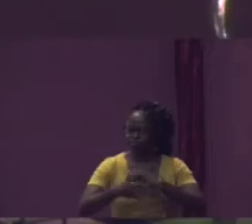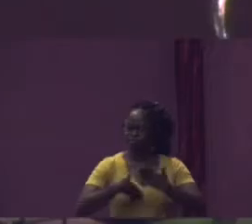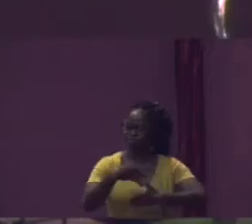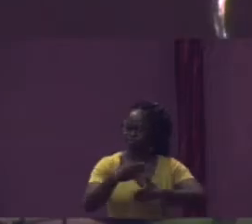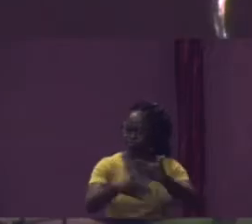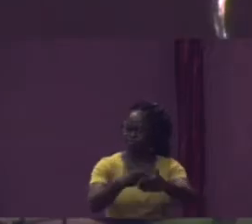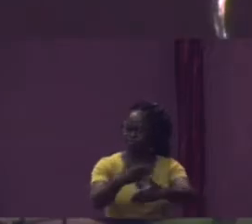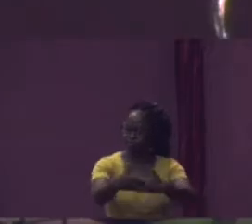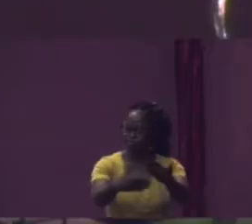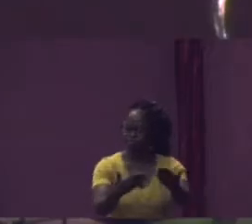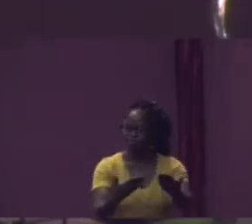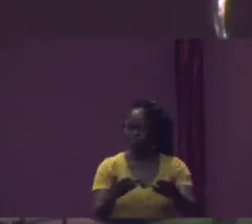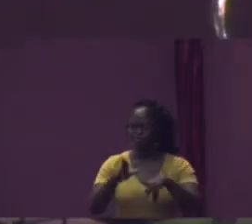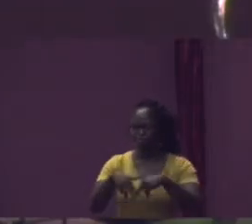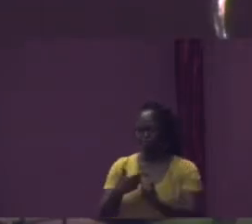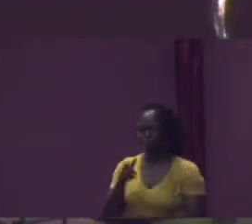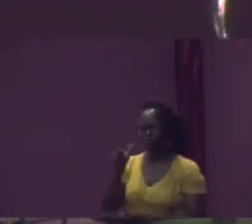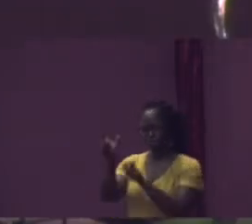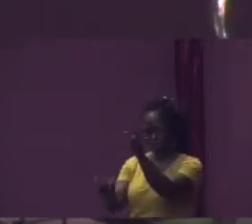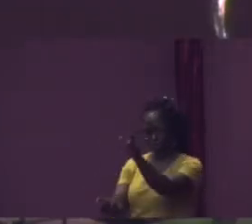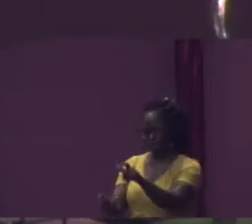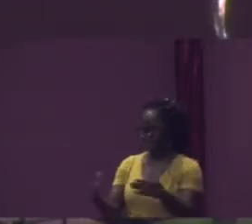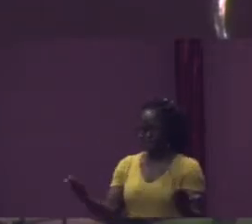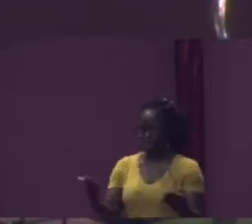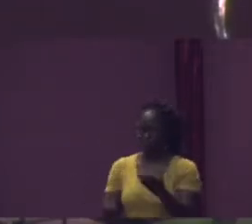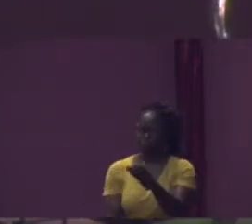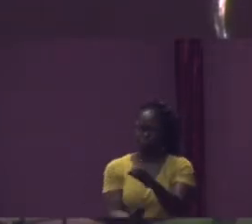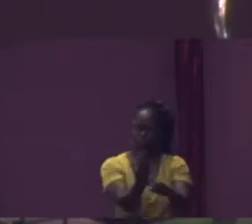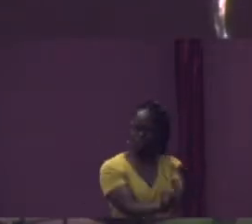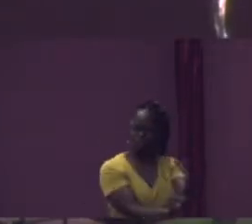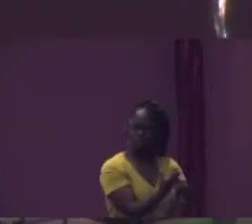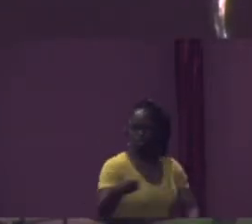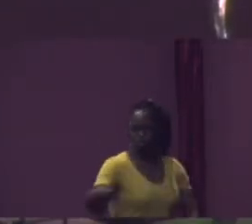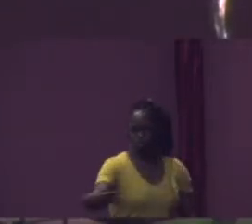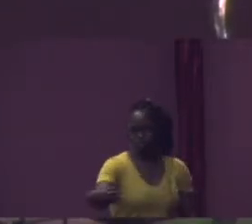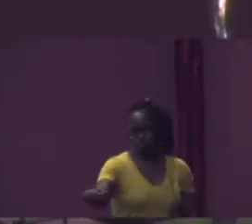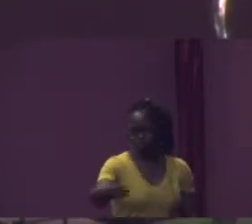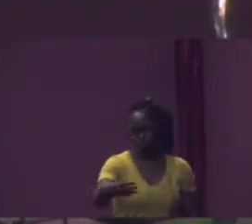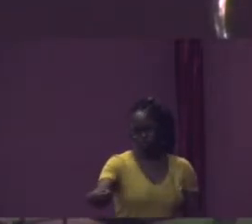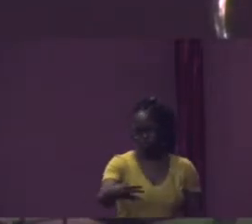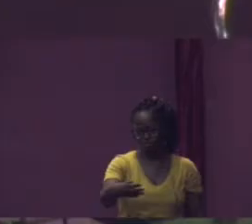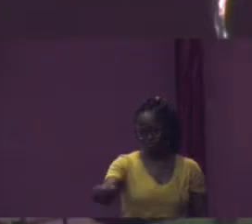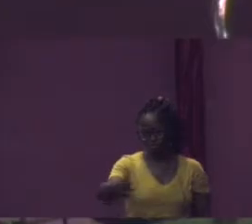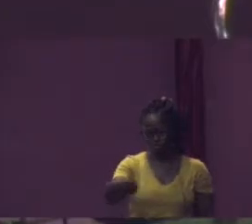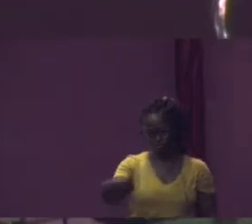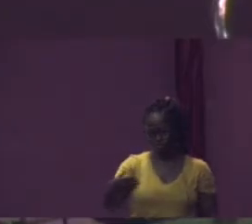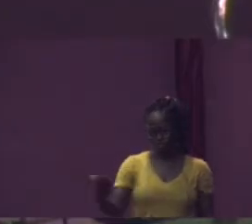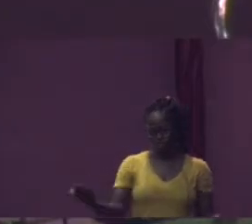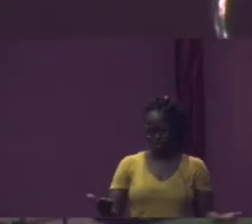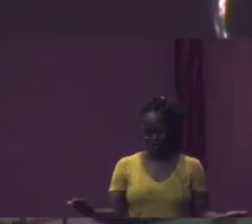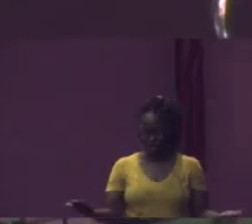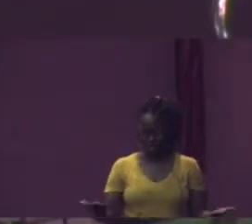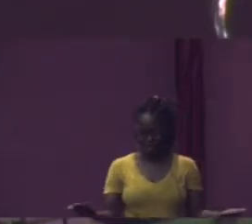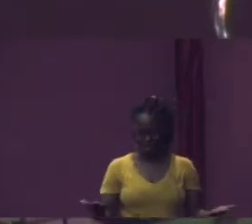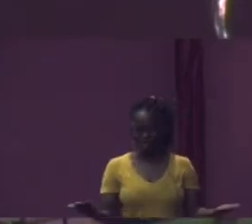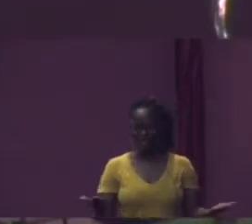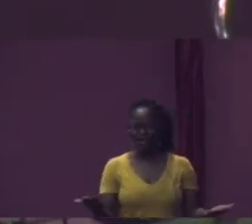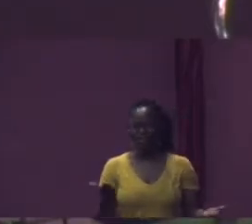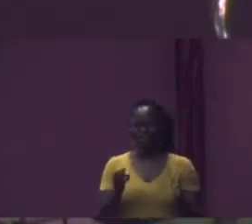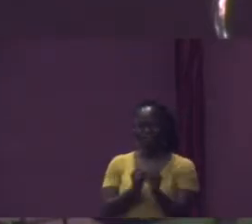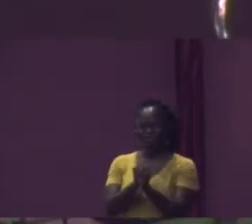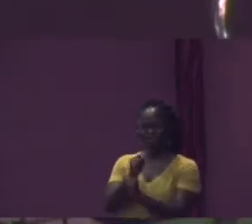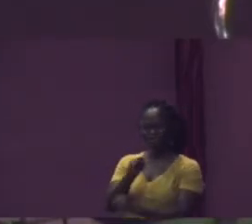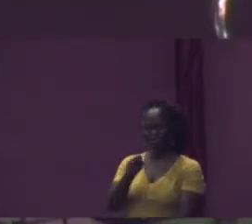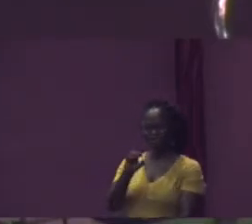developments came new anxieties. By 1980, one could safely make several assumptions about the experience of childbirth in